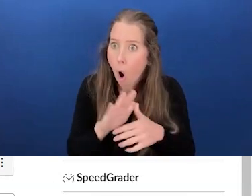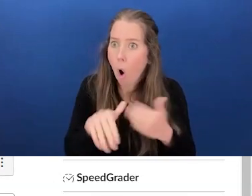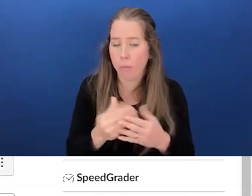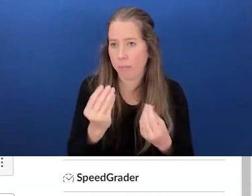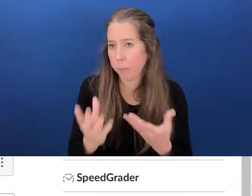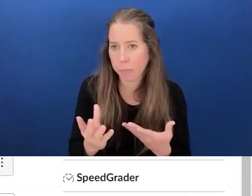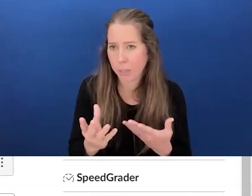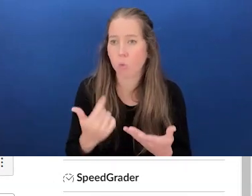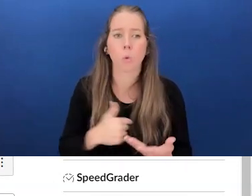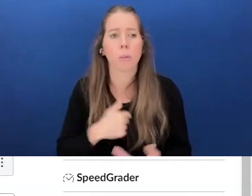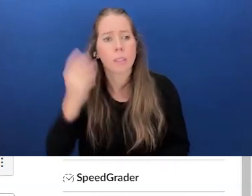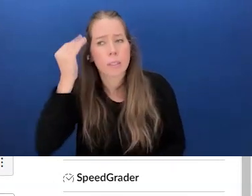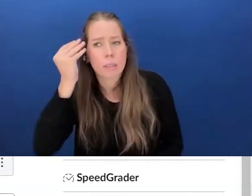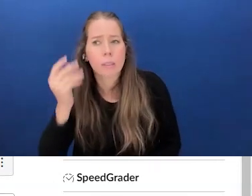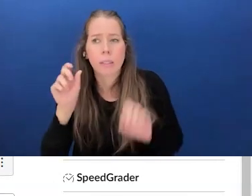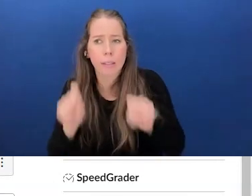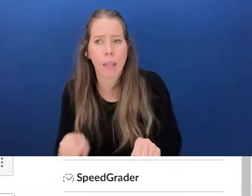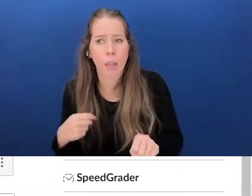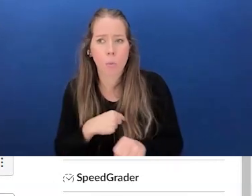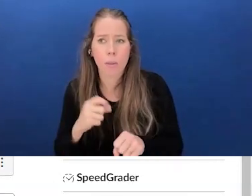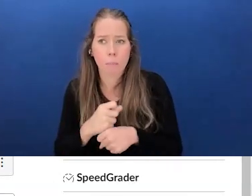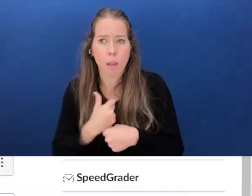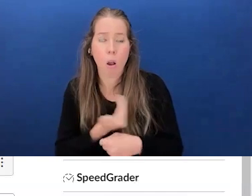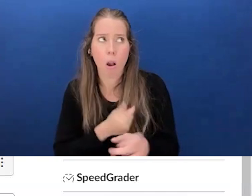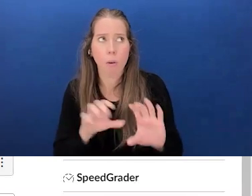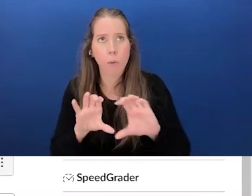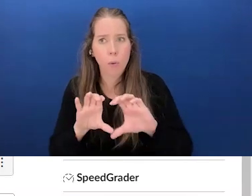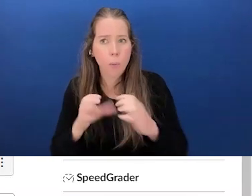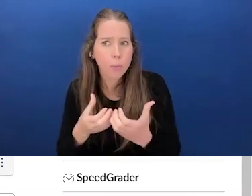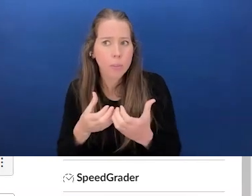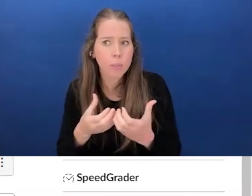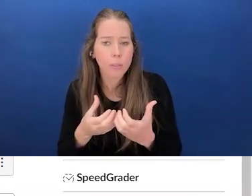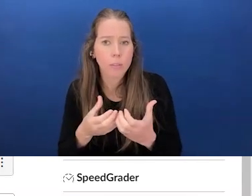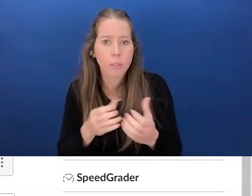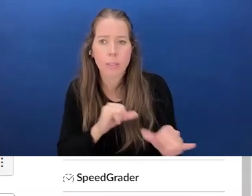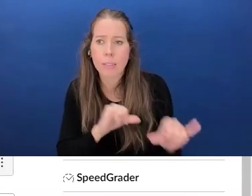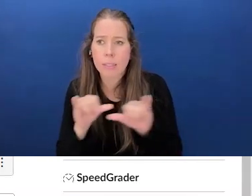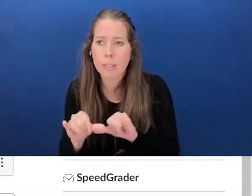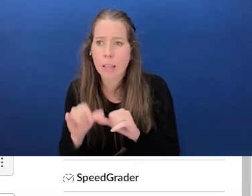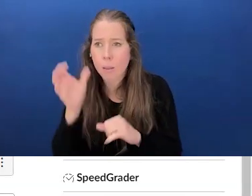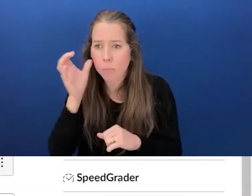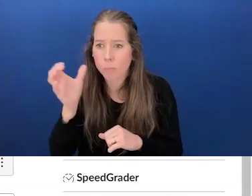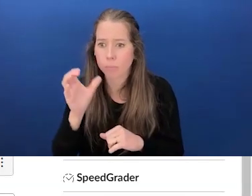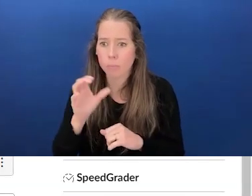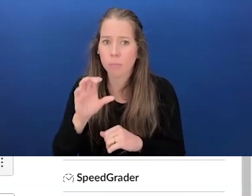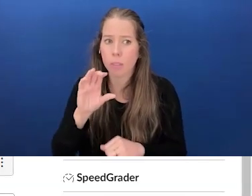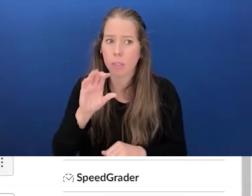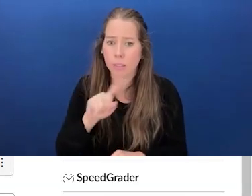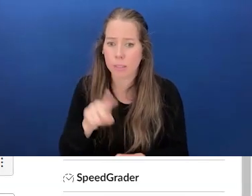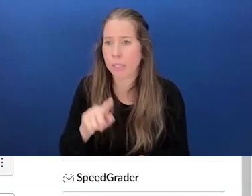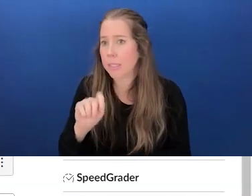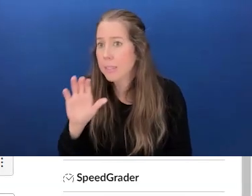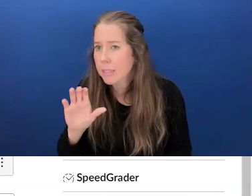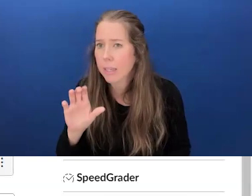what we were thinking about is like, can we make our courses and, in the same vein of like ZTC and all these things,